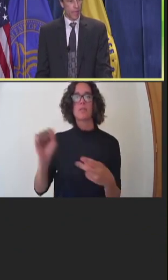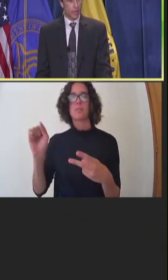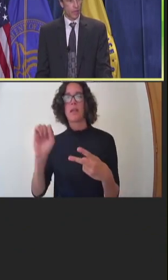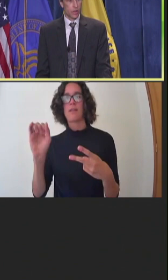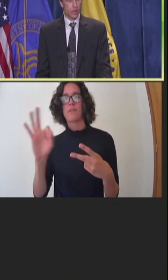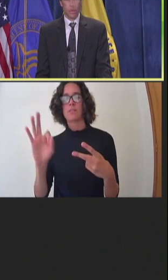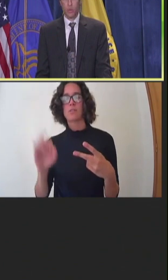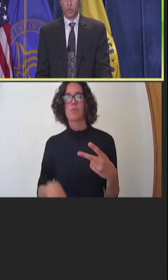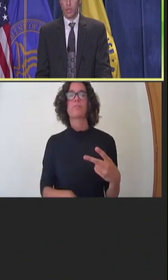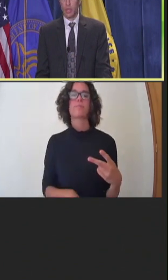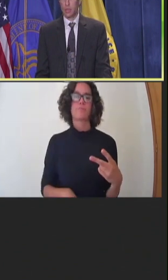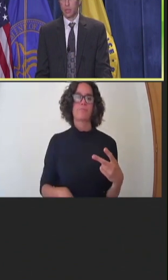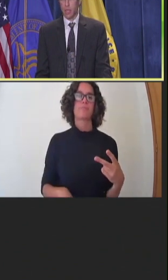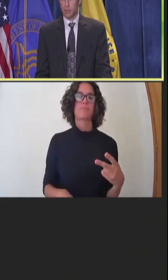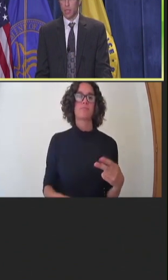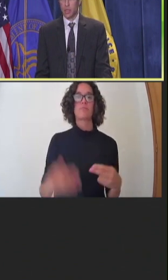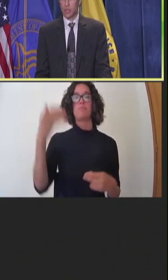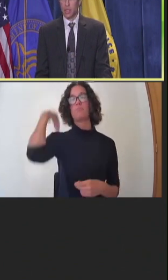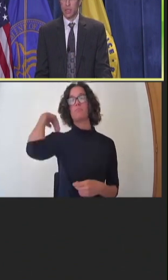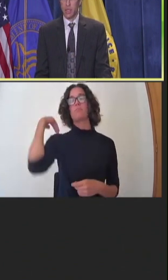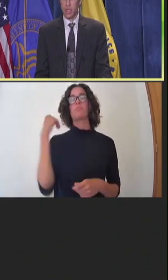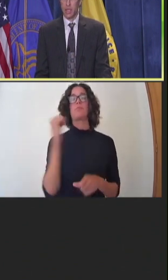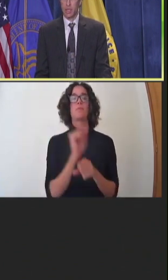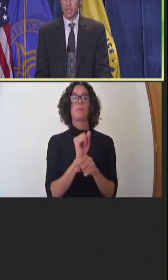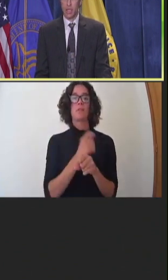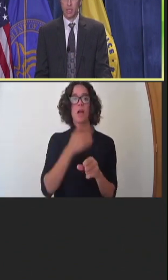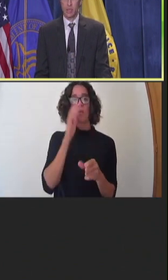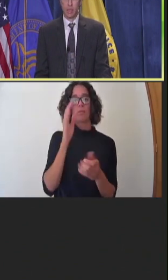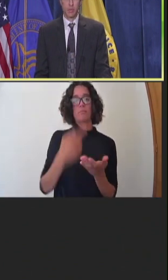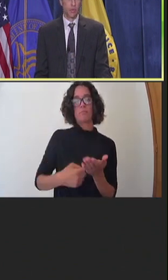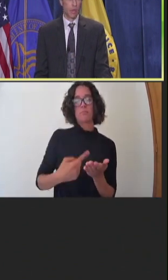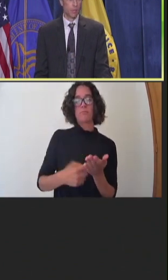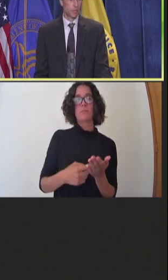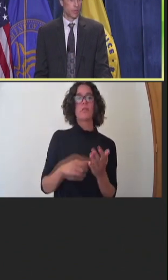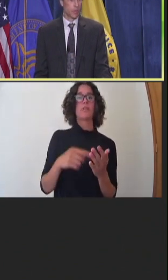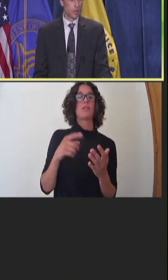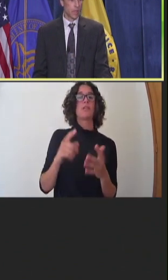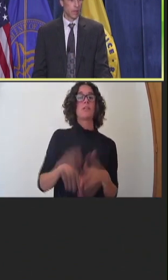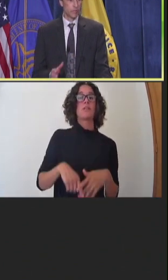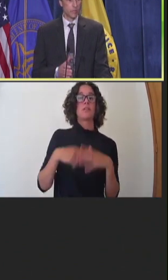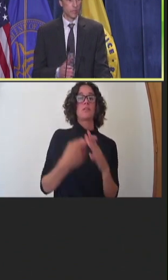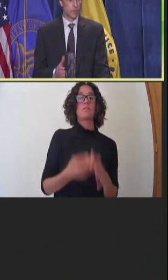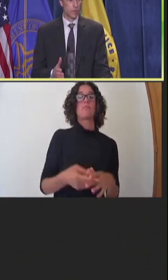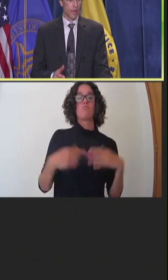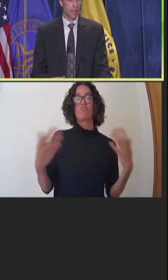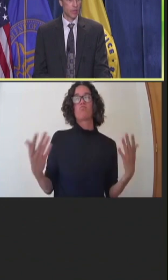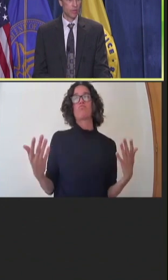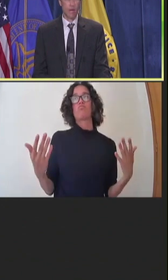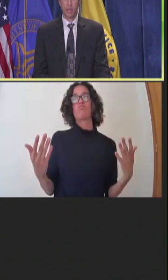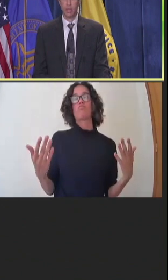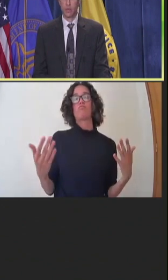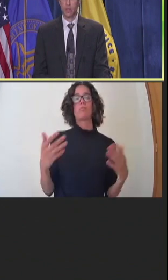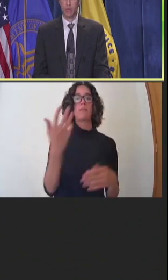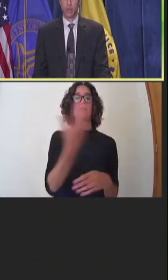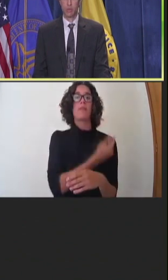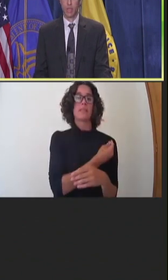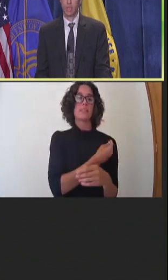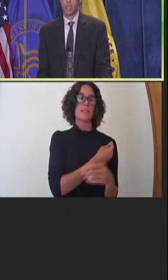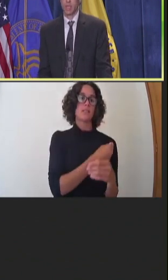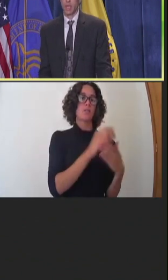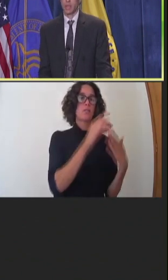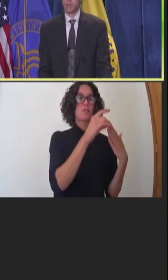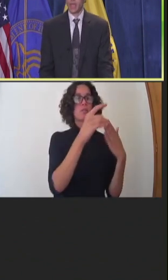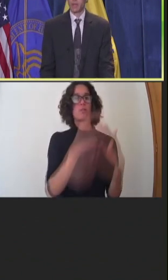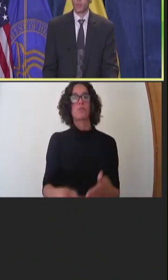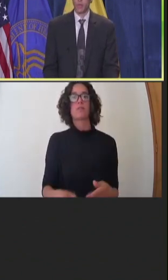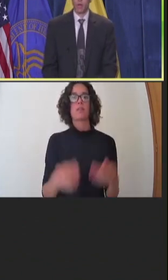Back in the work that I'm going to discuss today stems from the vaccine drive that occurred in 2020.